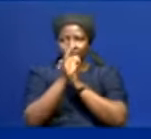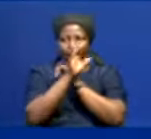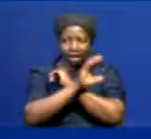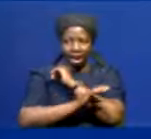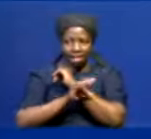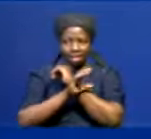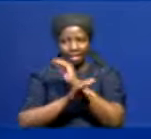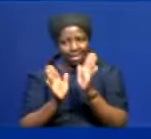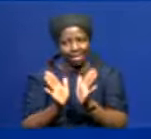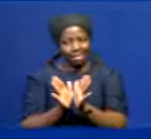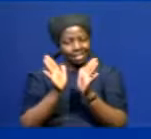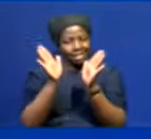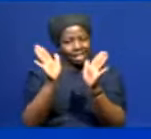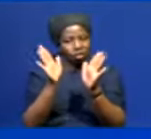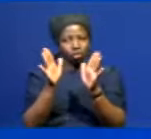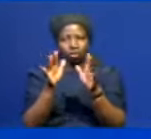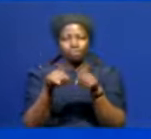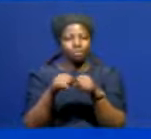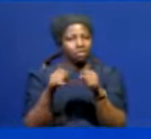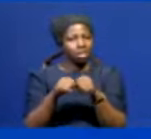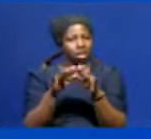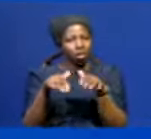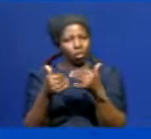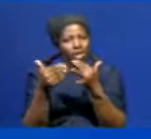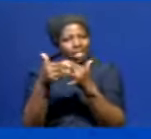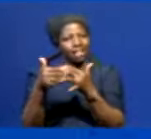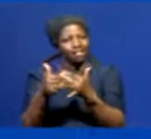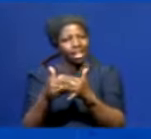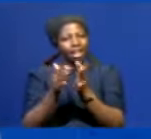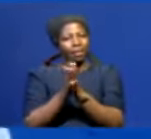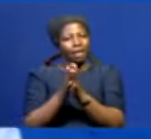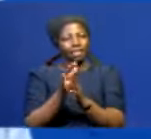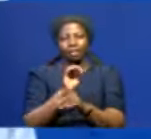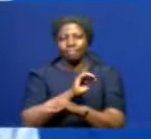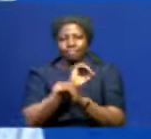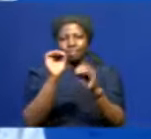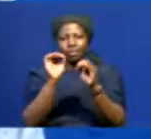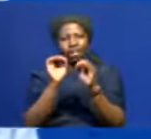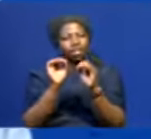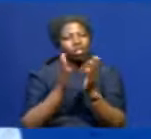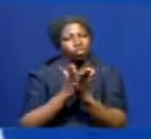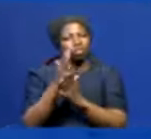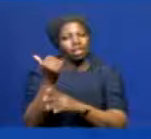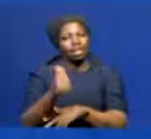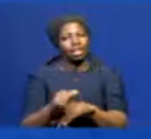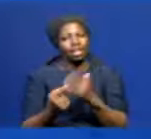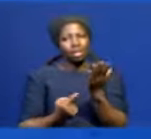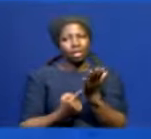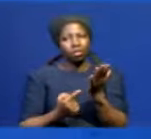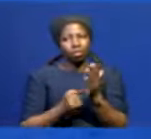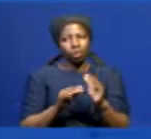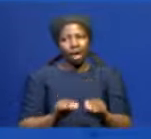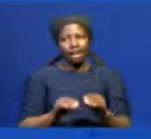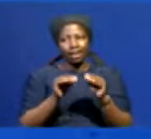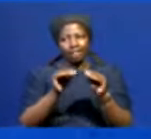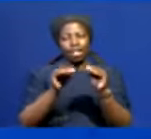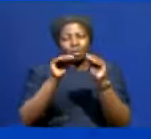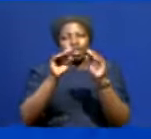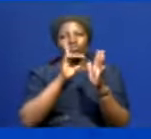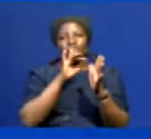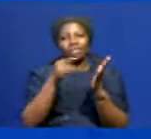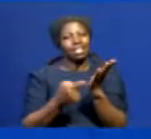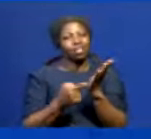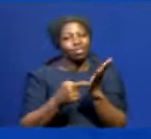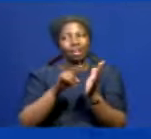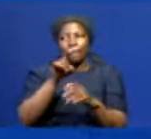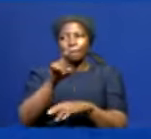is not compromised by any technological advancement. Therefore, technology must sit